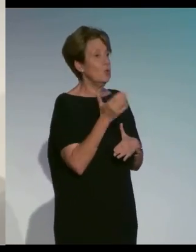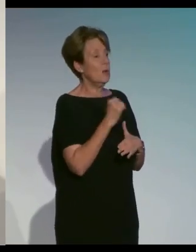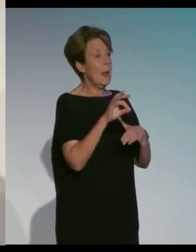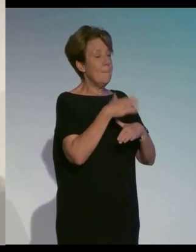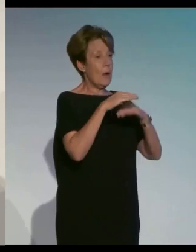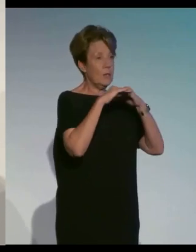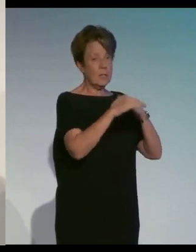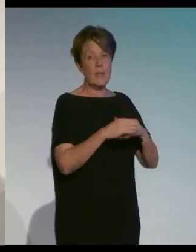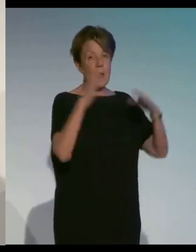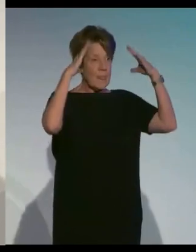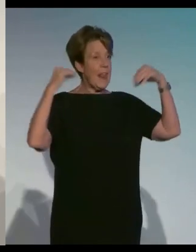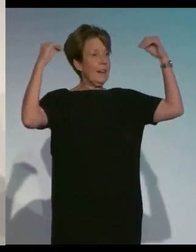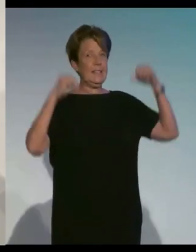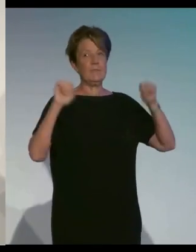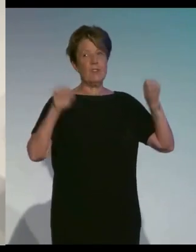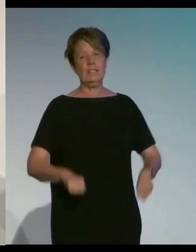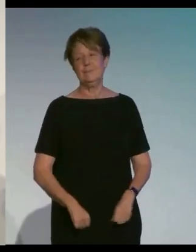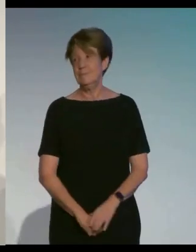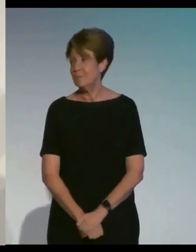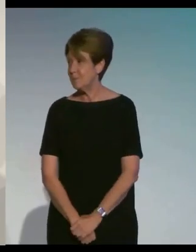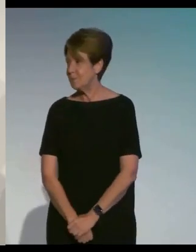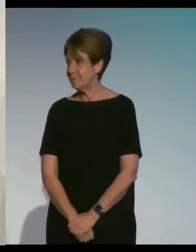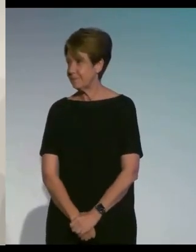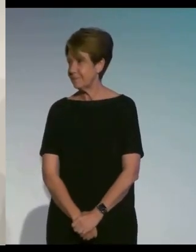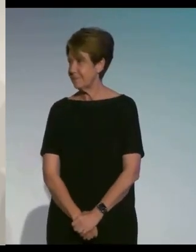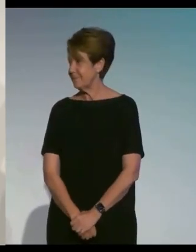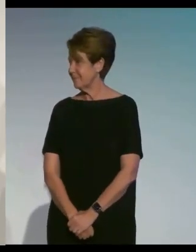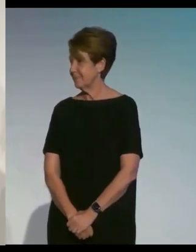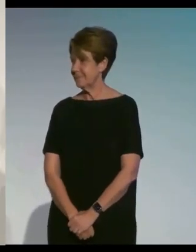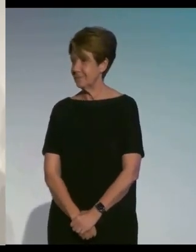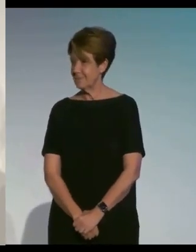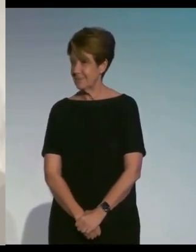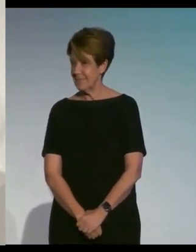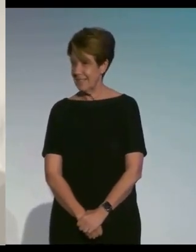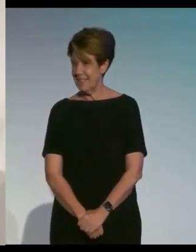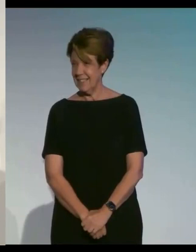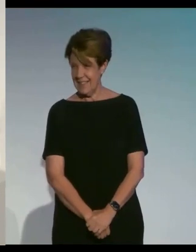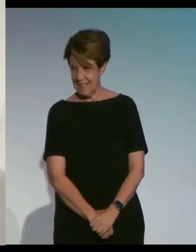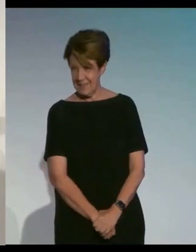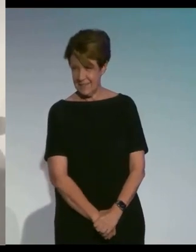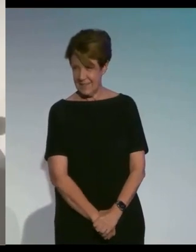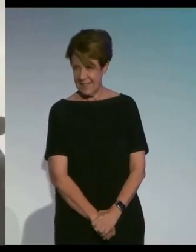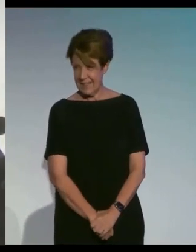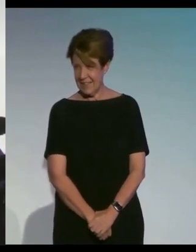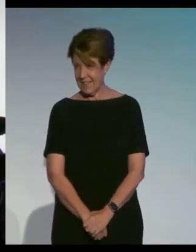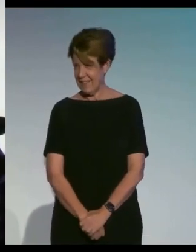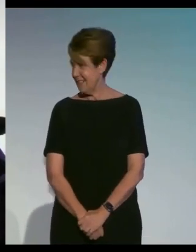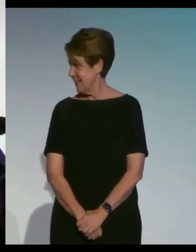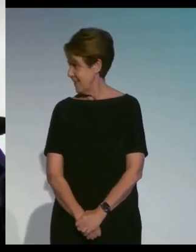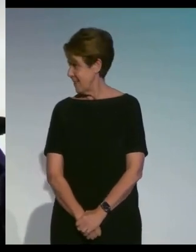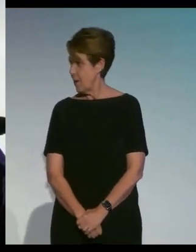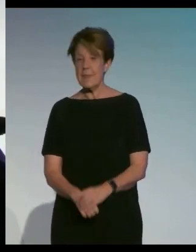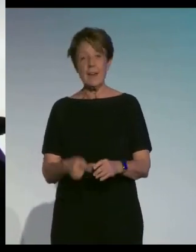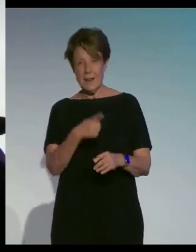is? Chocolate. Netherlands. Yes. Netherlands. Chocolate. Chocolate. Chocolate. Oh, wrong. They are very